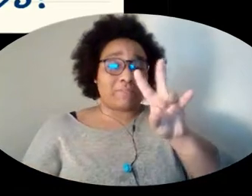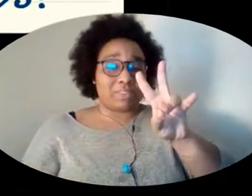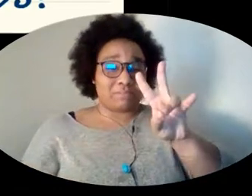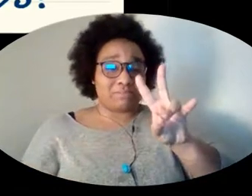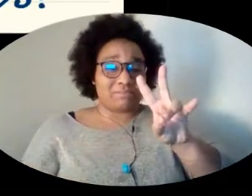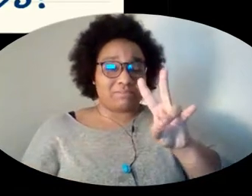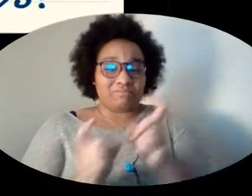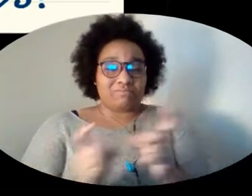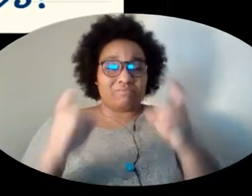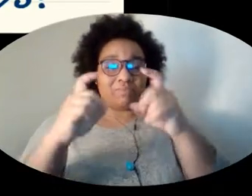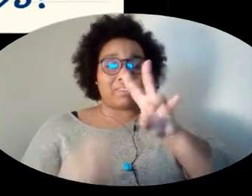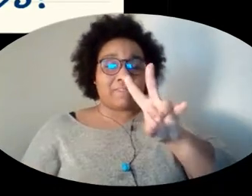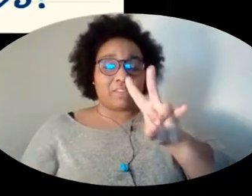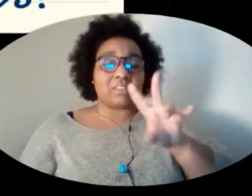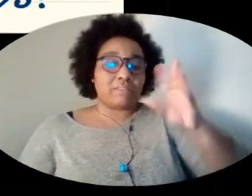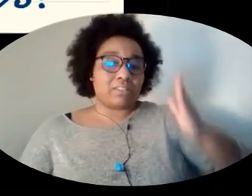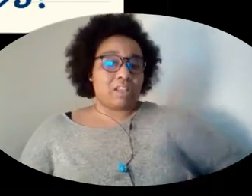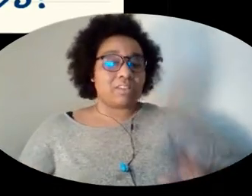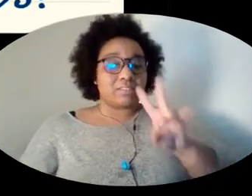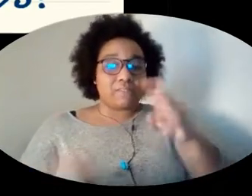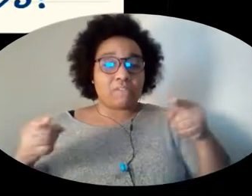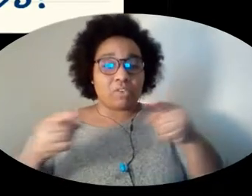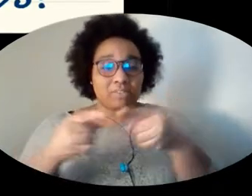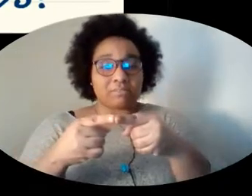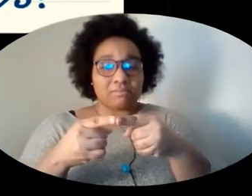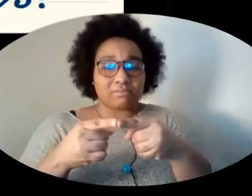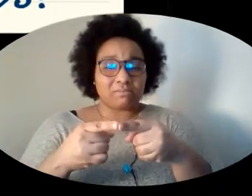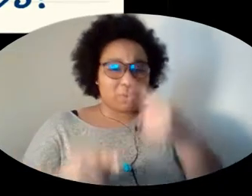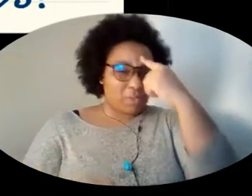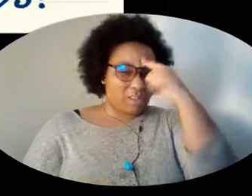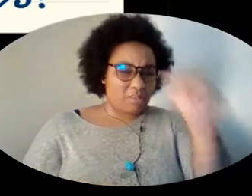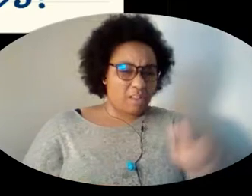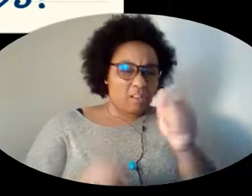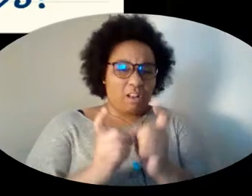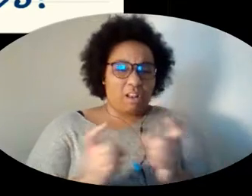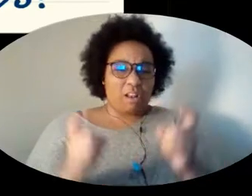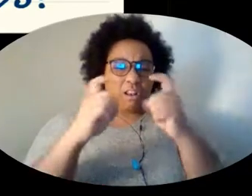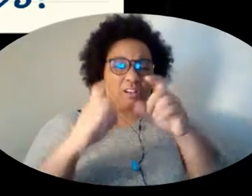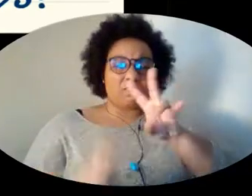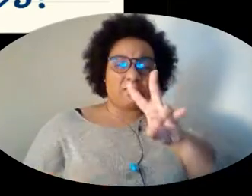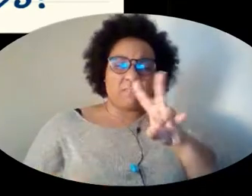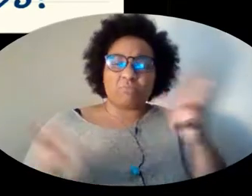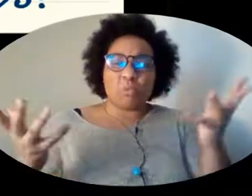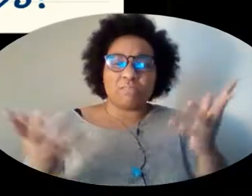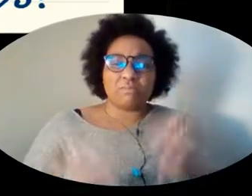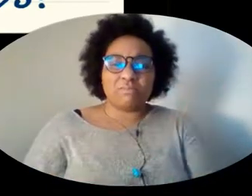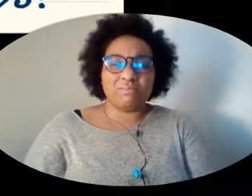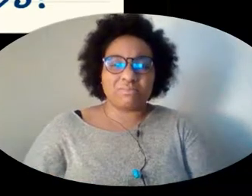sides and seven vertices can you think of something that's a heptagon